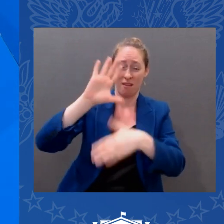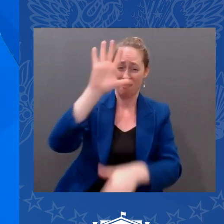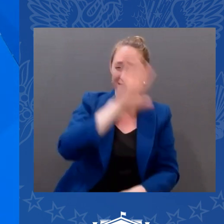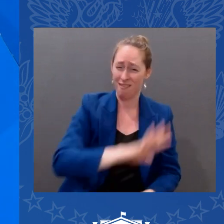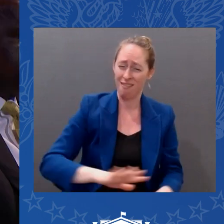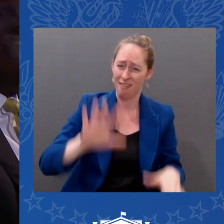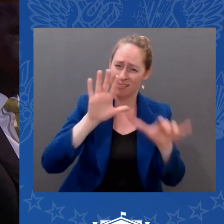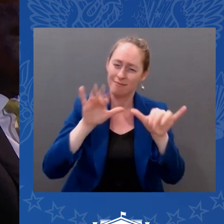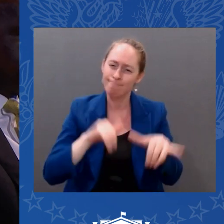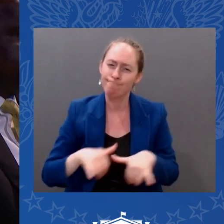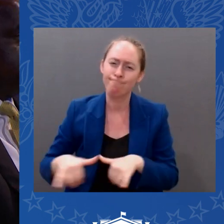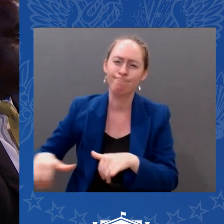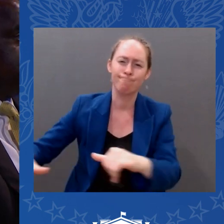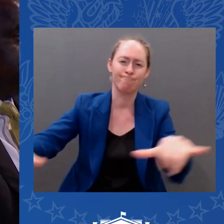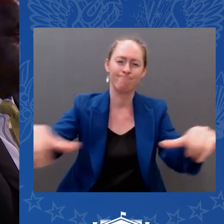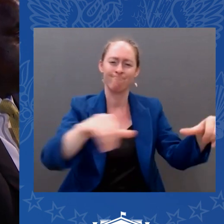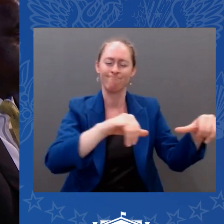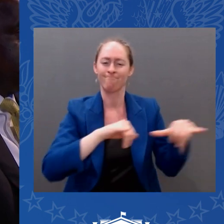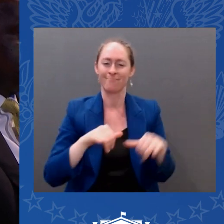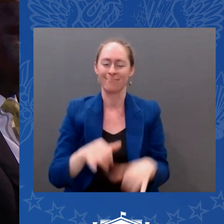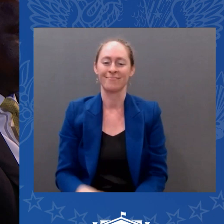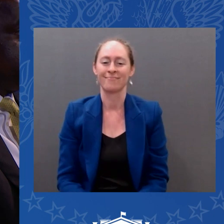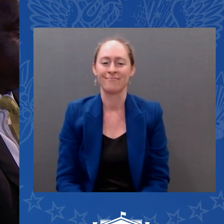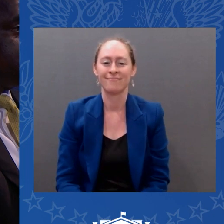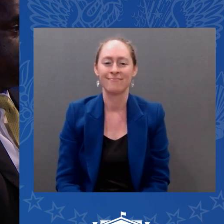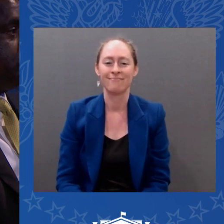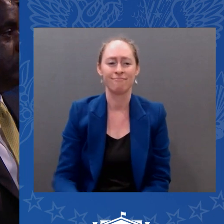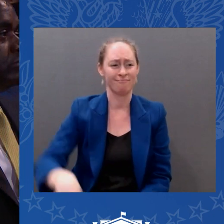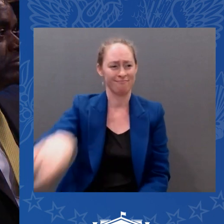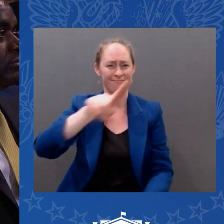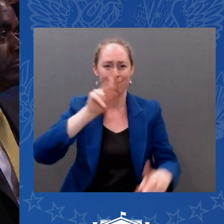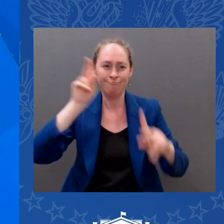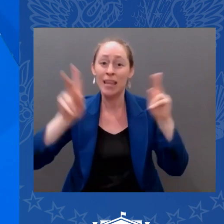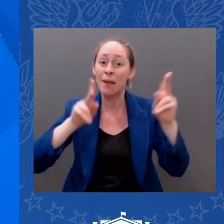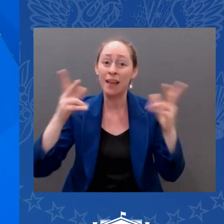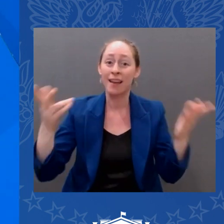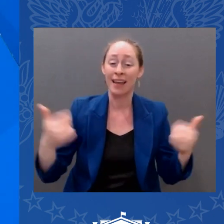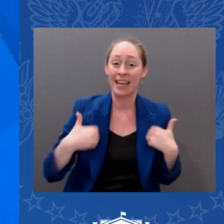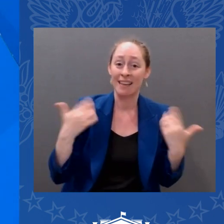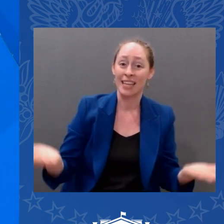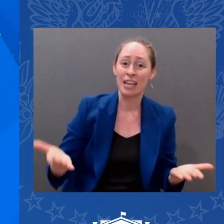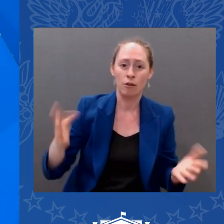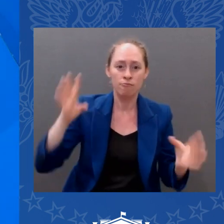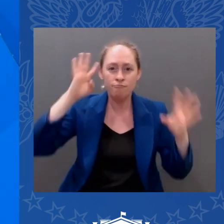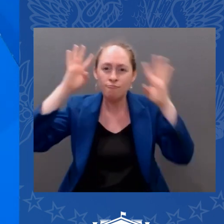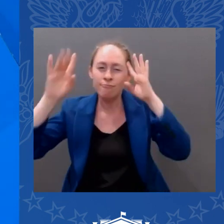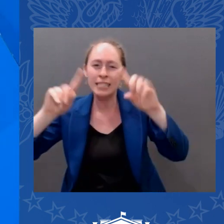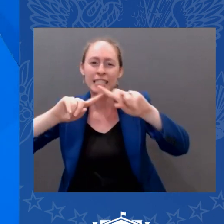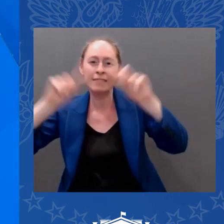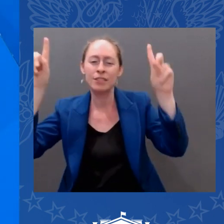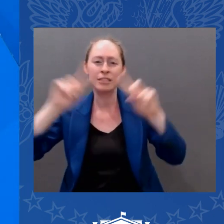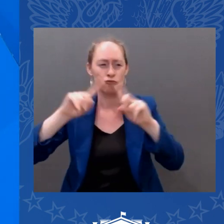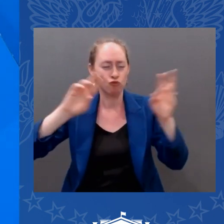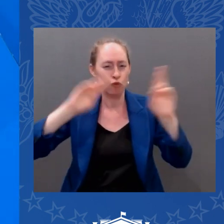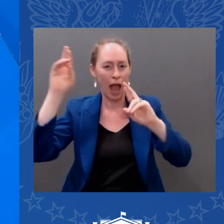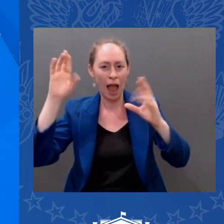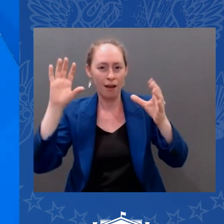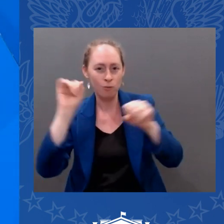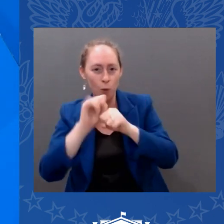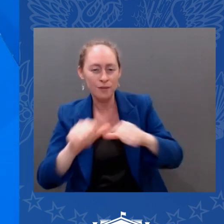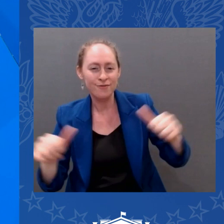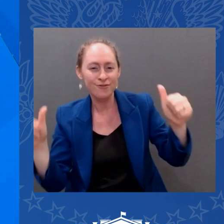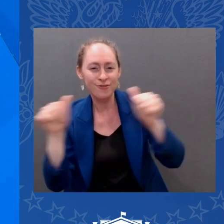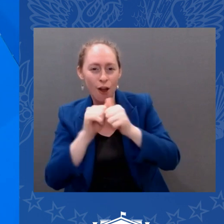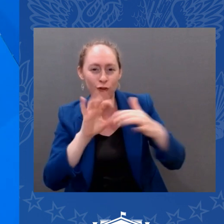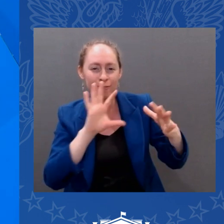innovative. Our nations are committed to working in partnership, and our region is forever knit together by the